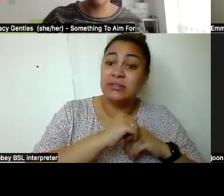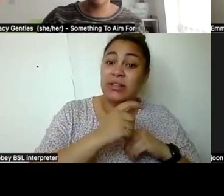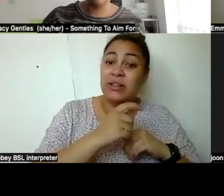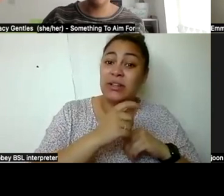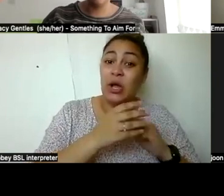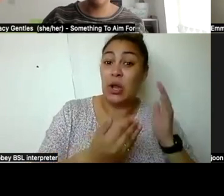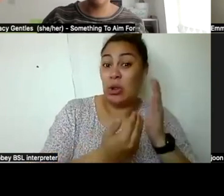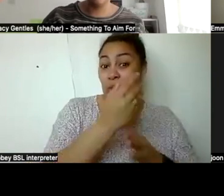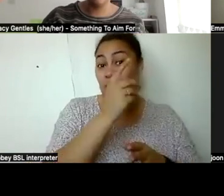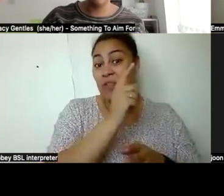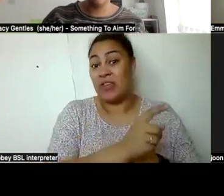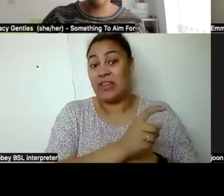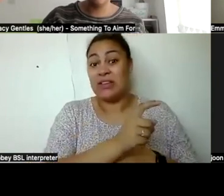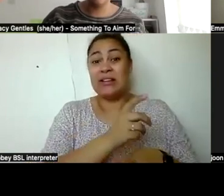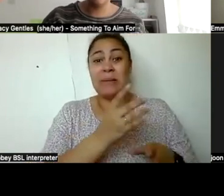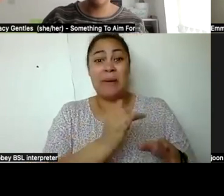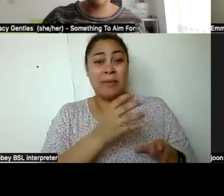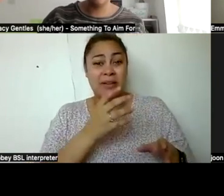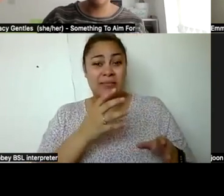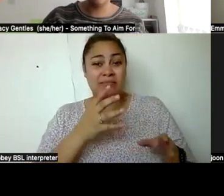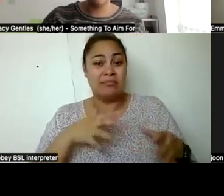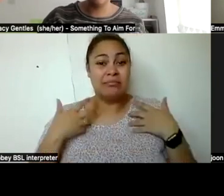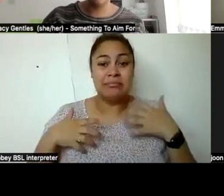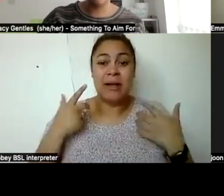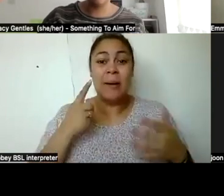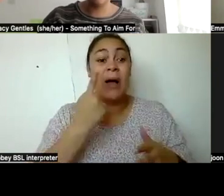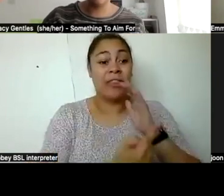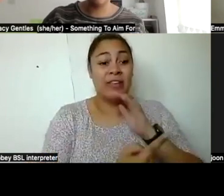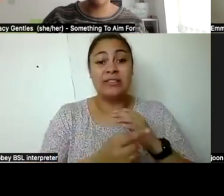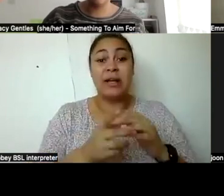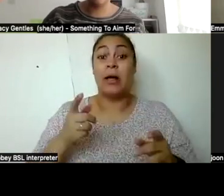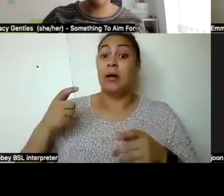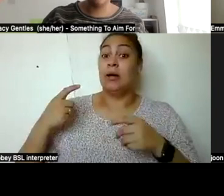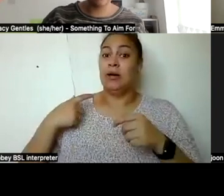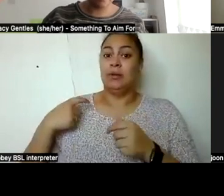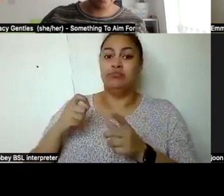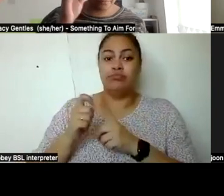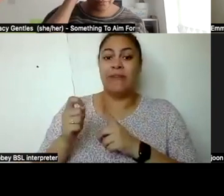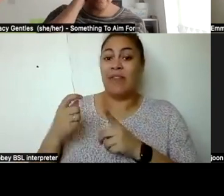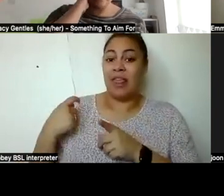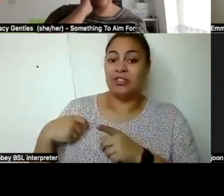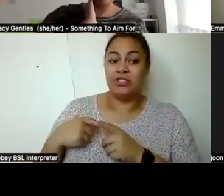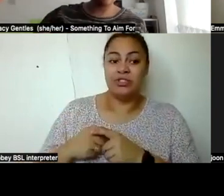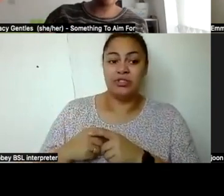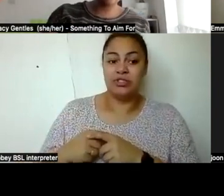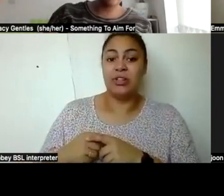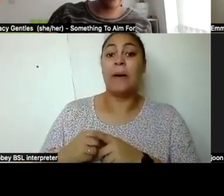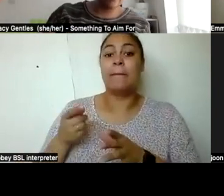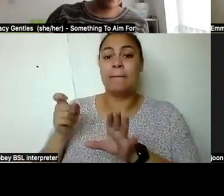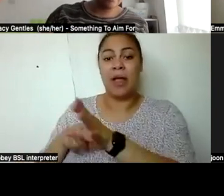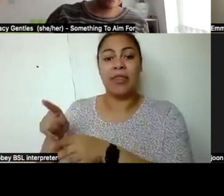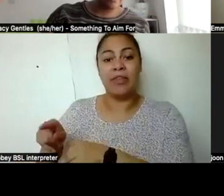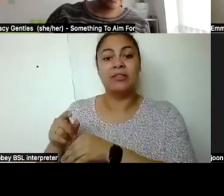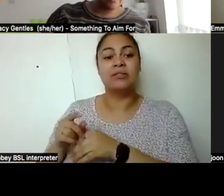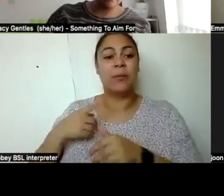new to things, frustrated by things, privileged by things. So we have to acknowledge we're all in really different